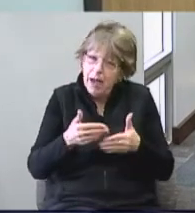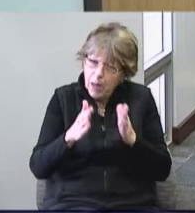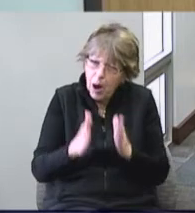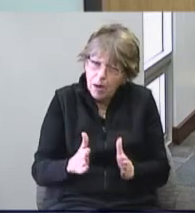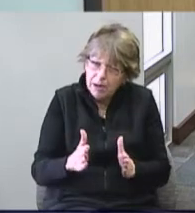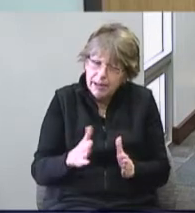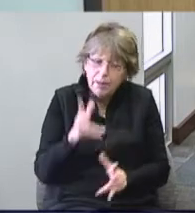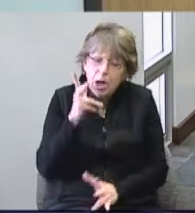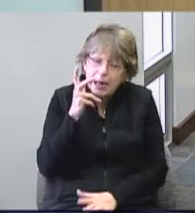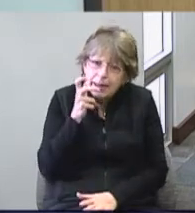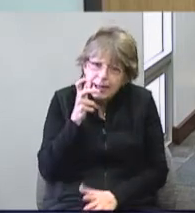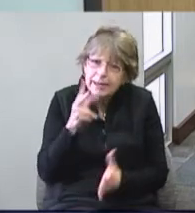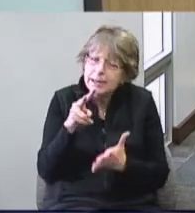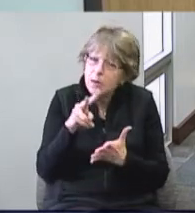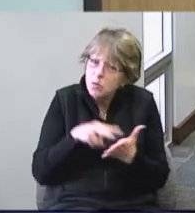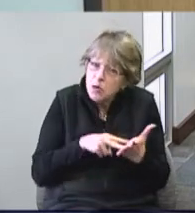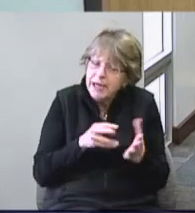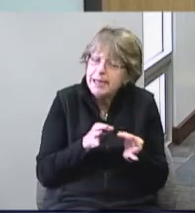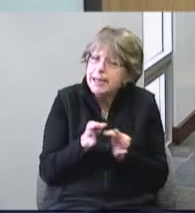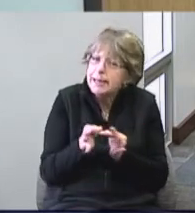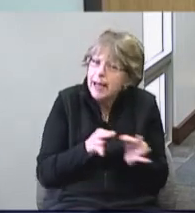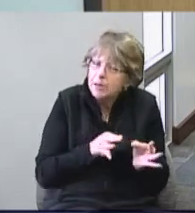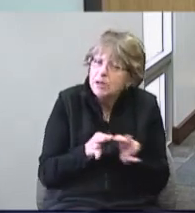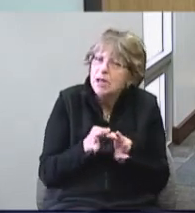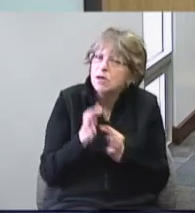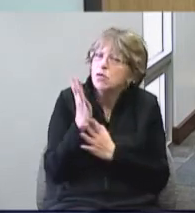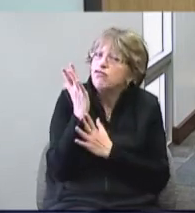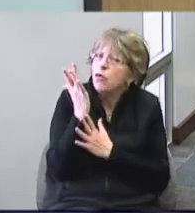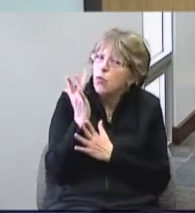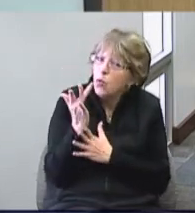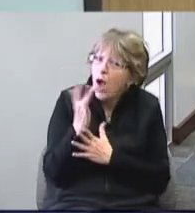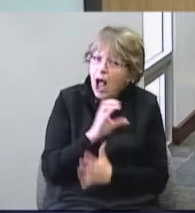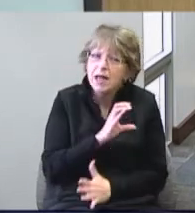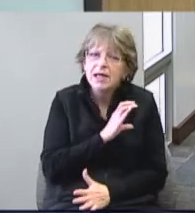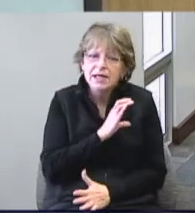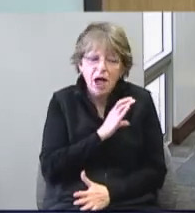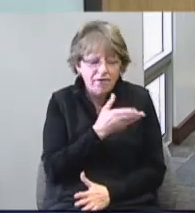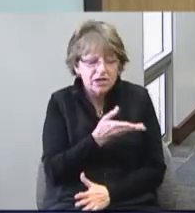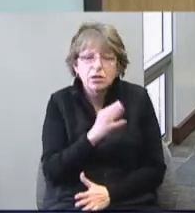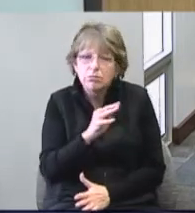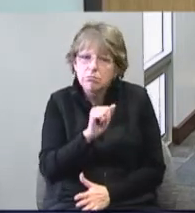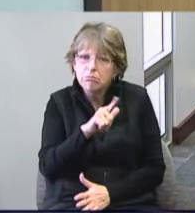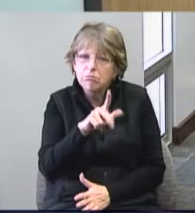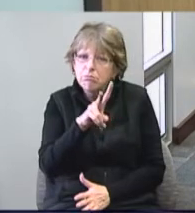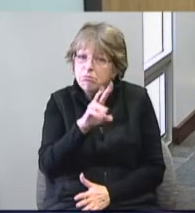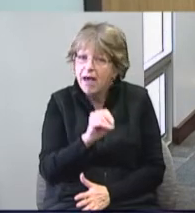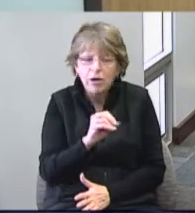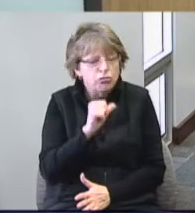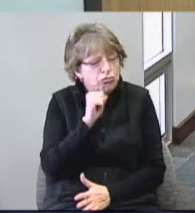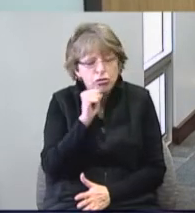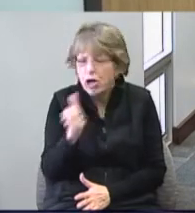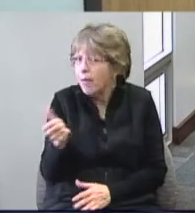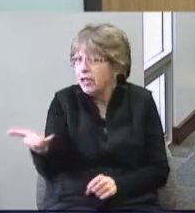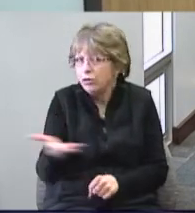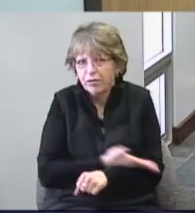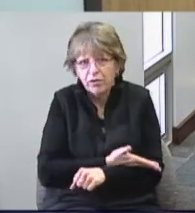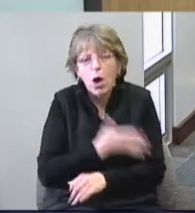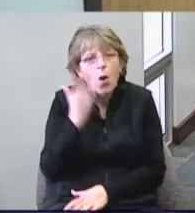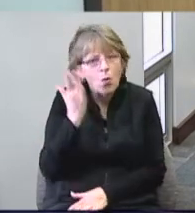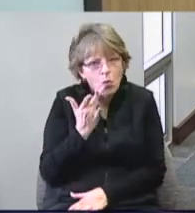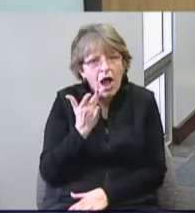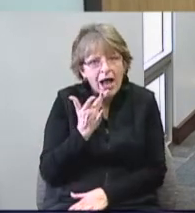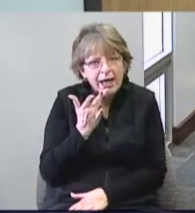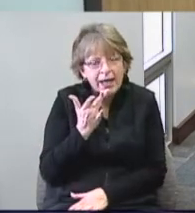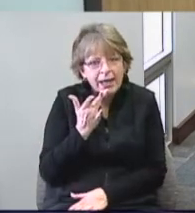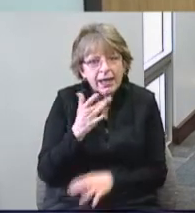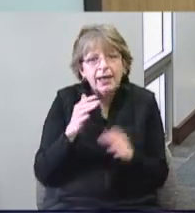and read his explanations for why Officer Malvo should not have been terminated, and why Officer Malvo will